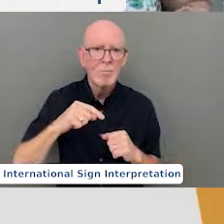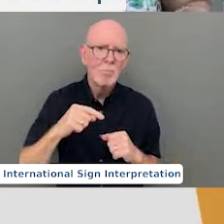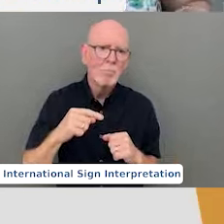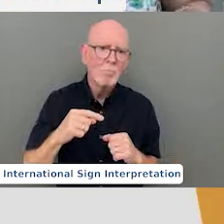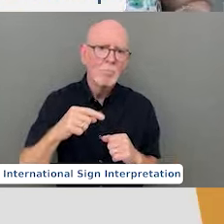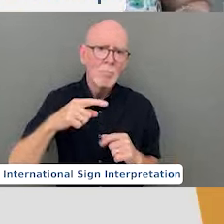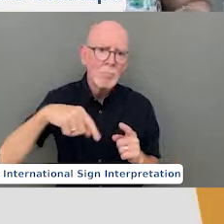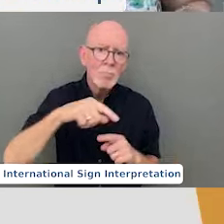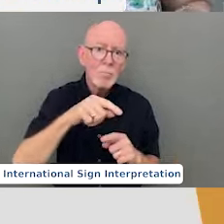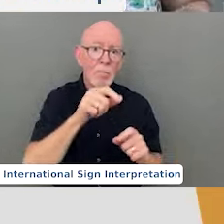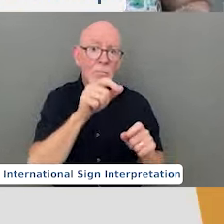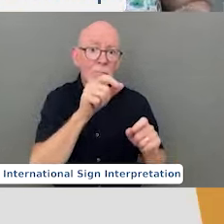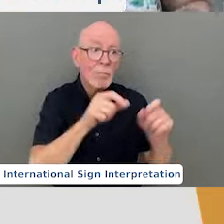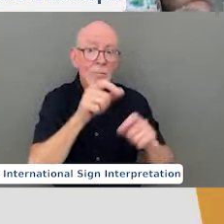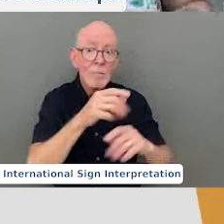Lastly, but not the least,